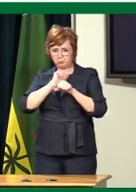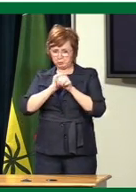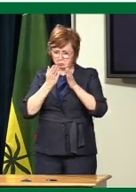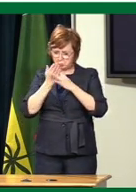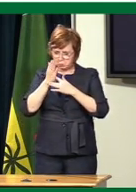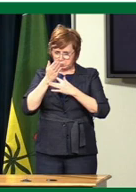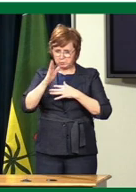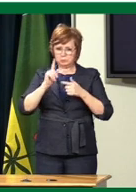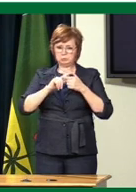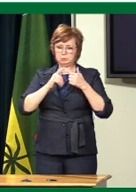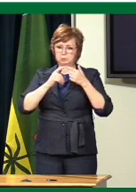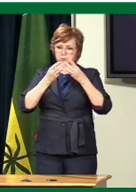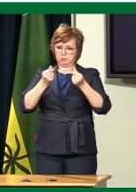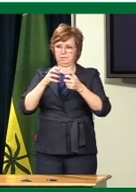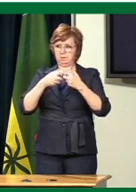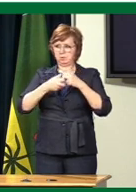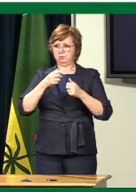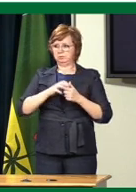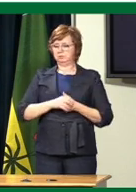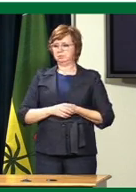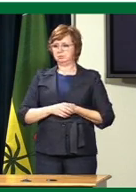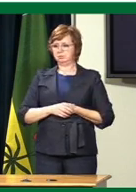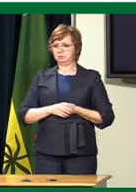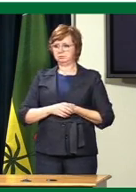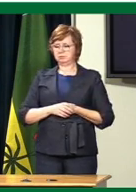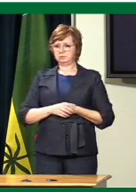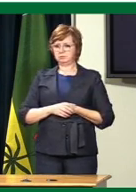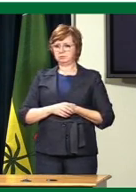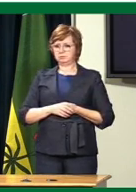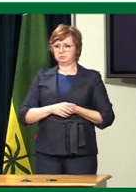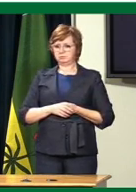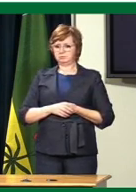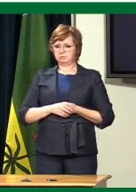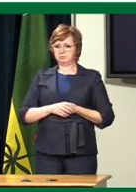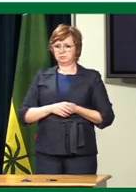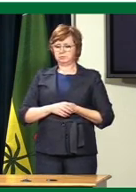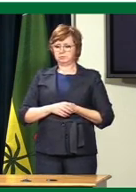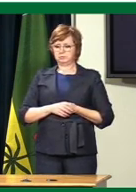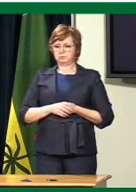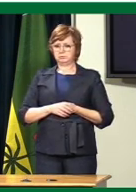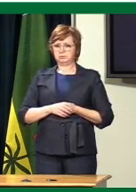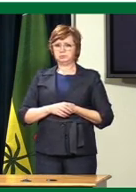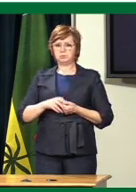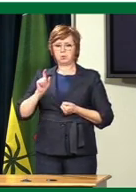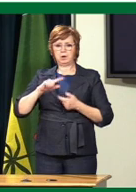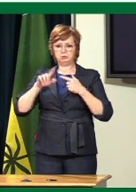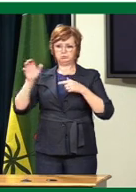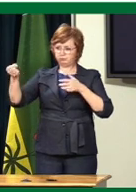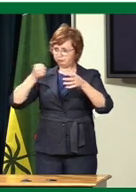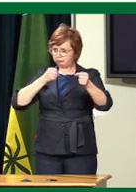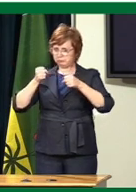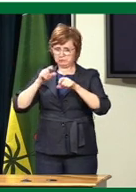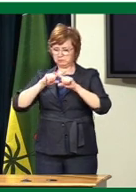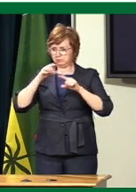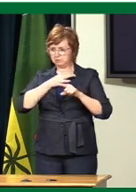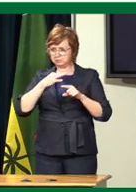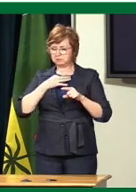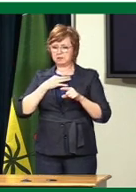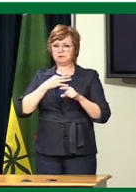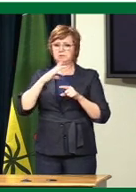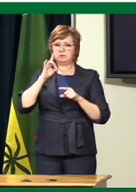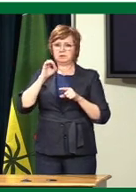at how we expand that. It's likely that we would have to pull other resources out of other areas, as Derek has pointed, to actually staff that and support it,